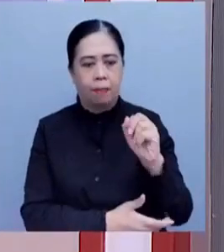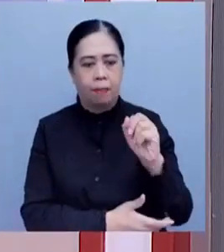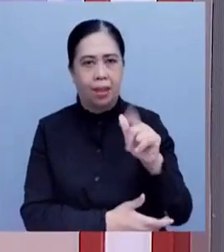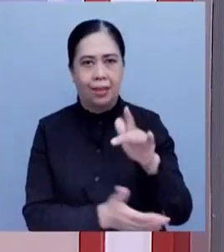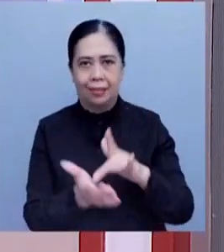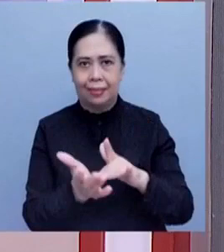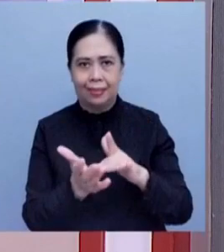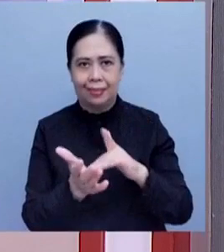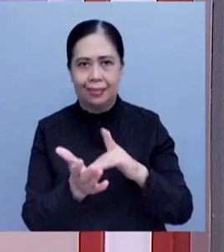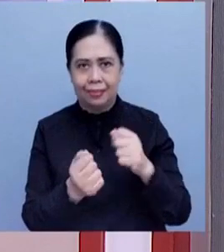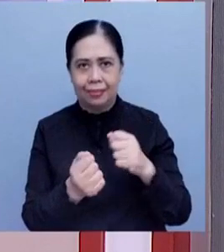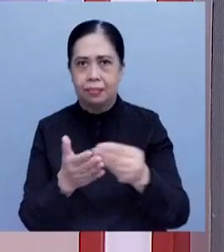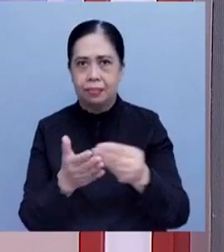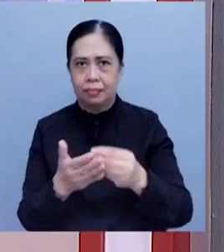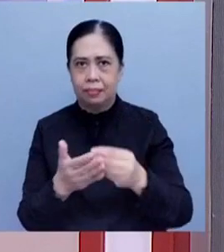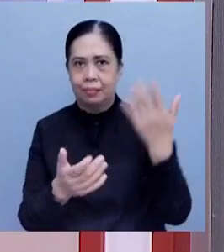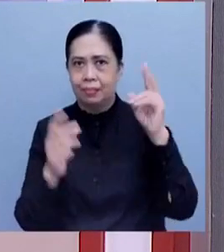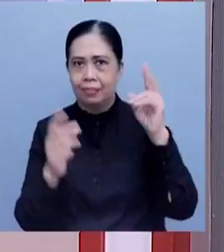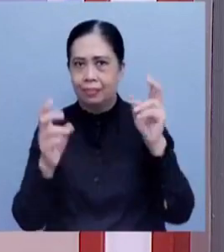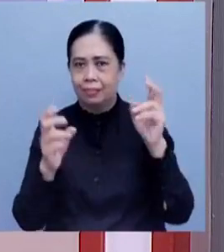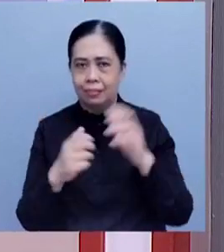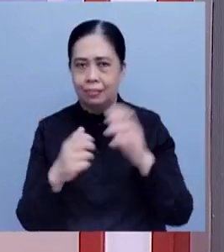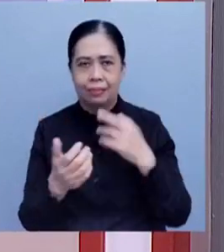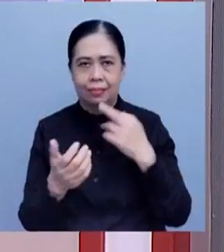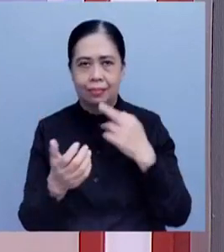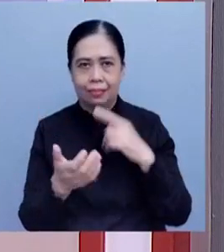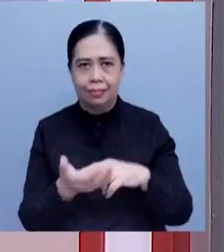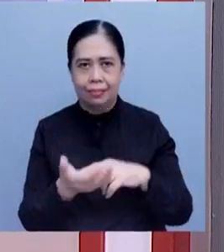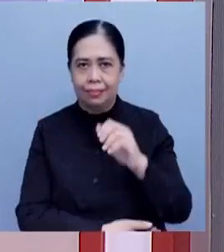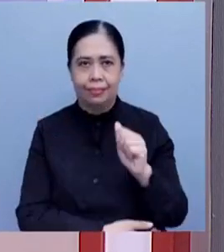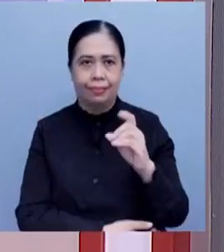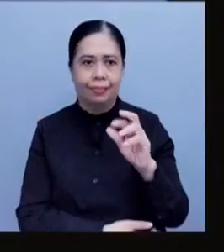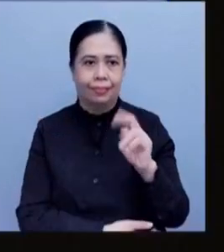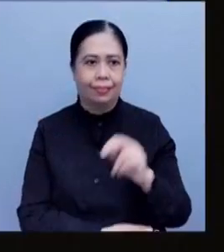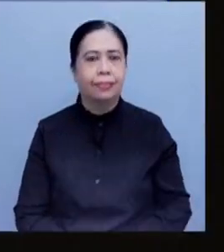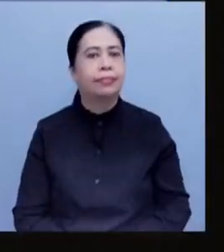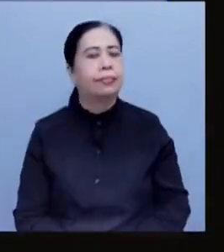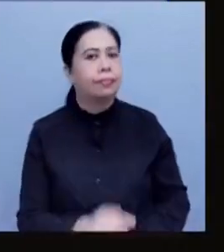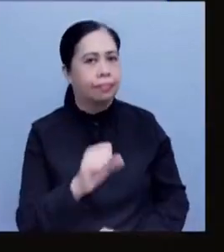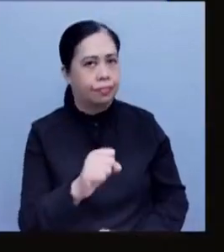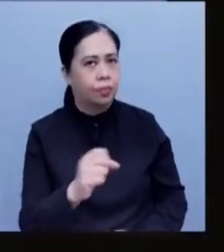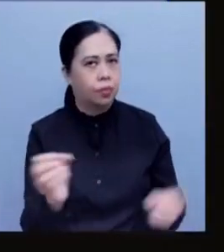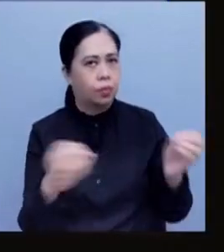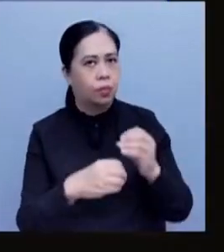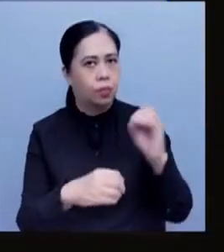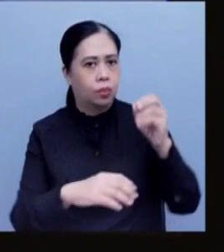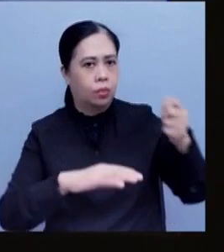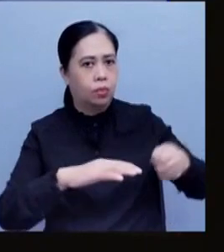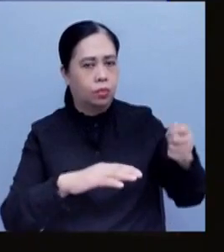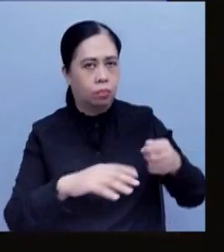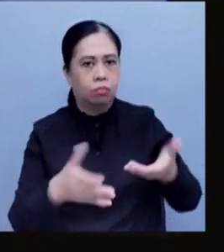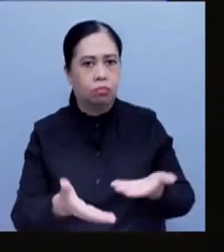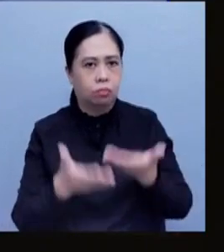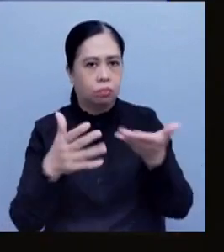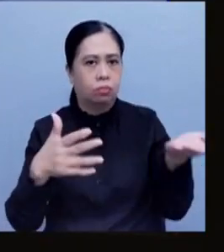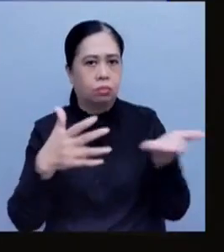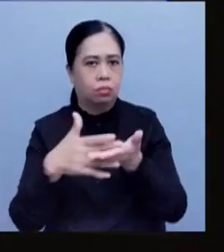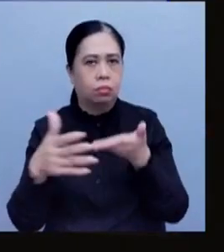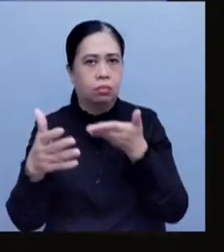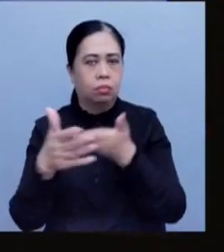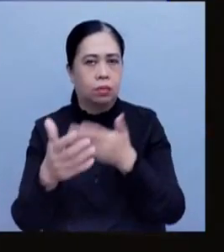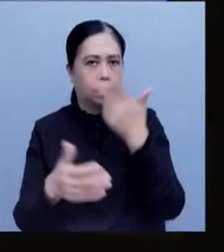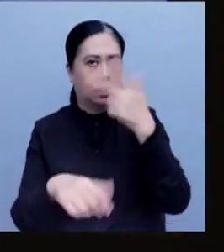us with details. Adrian, what more can you tell us? Yes, Carmina, the Office of the Ombudsman has recommended the filing of 3 counts of graft